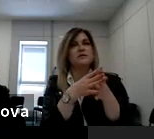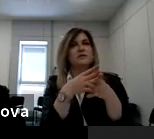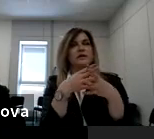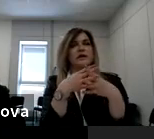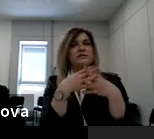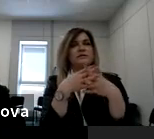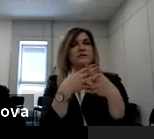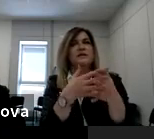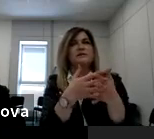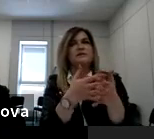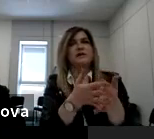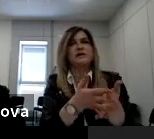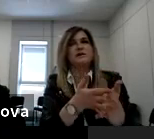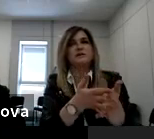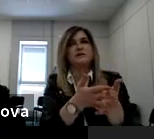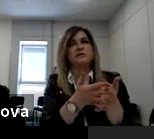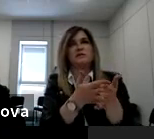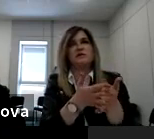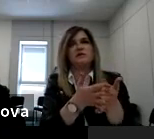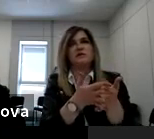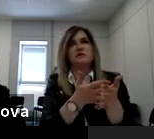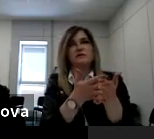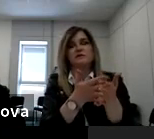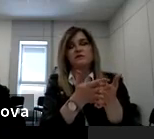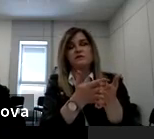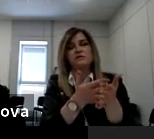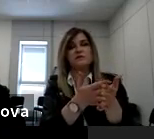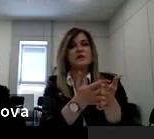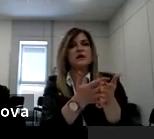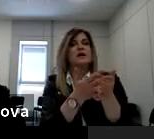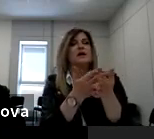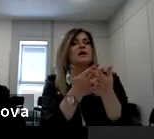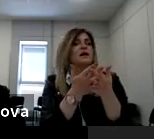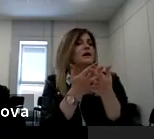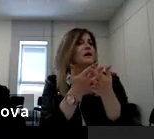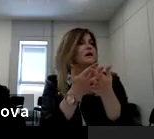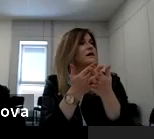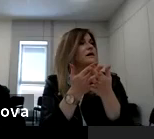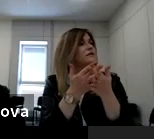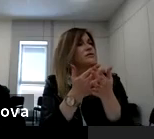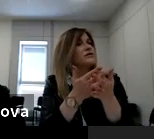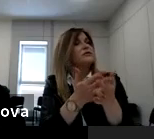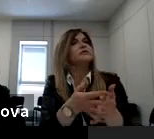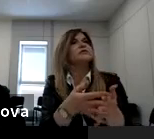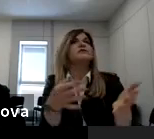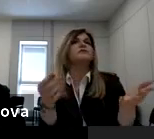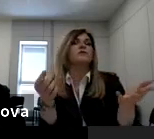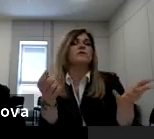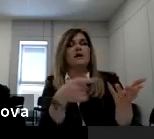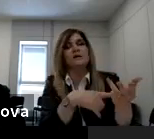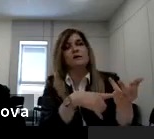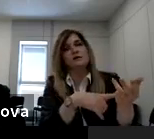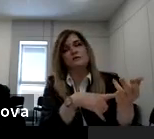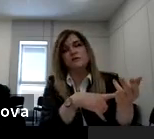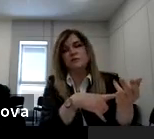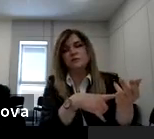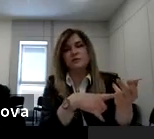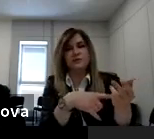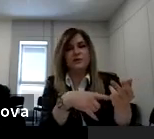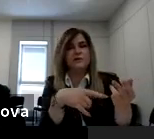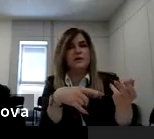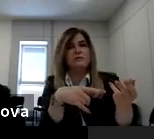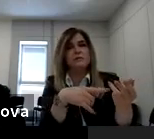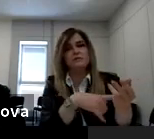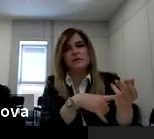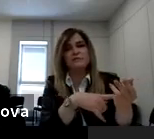again, as Oliana told, we have the widest variety of these fixtures. from the point of view of color of